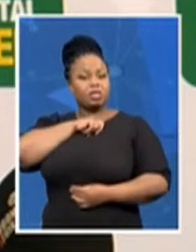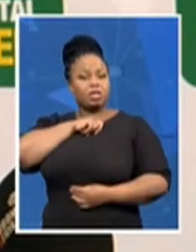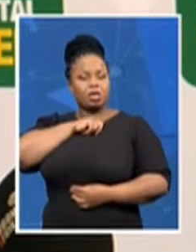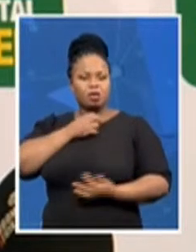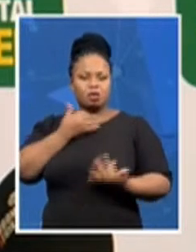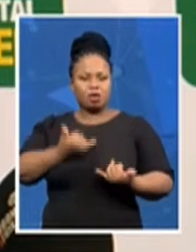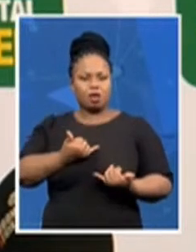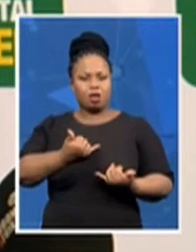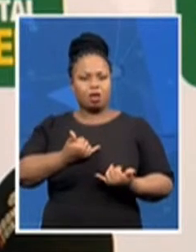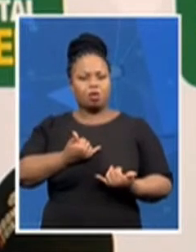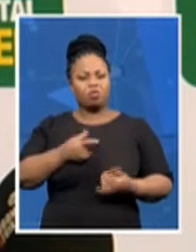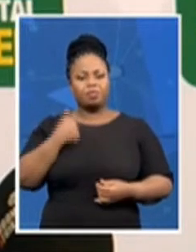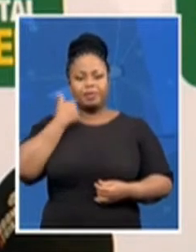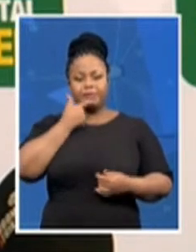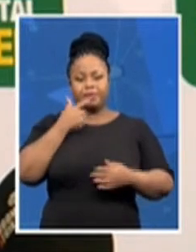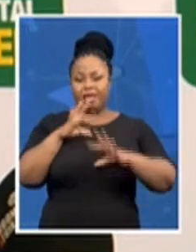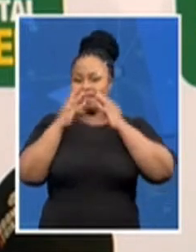looting